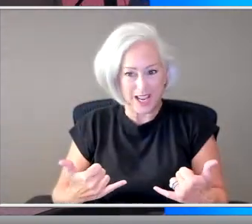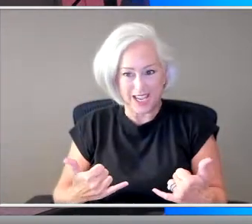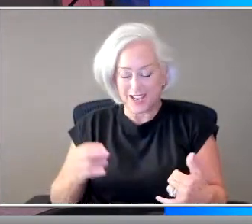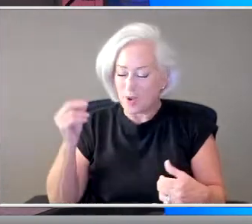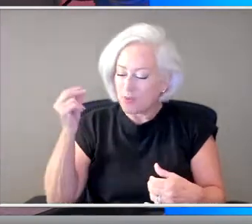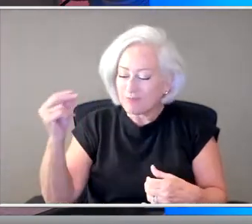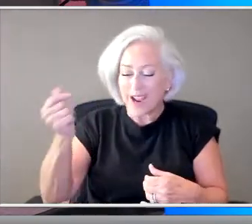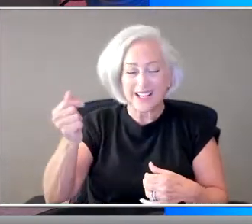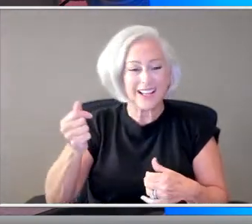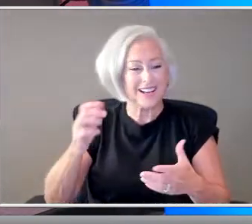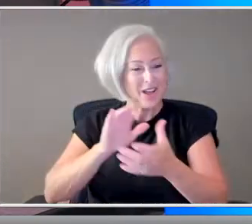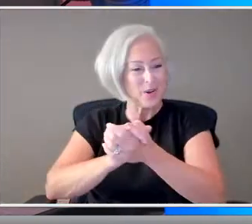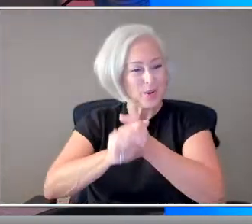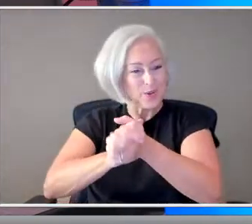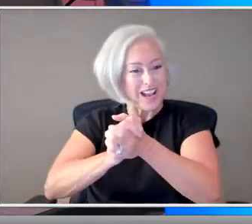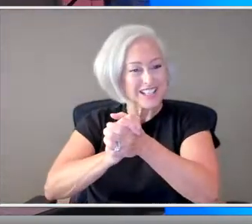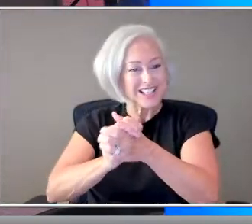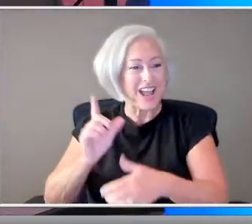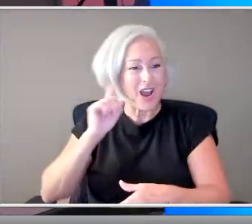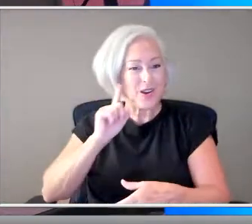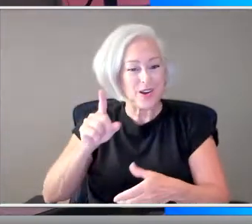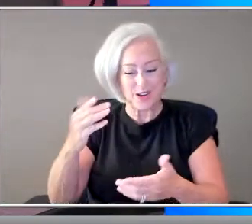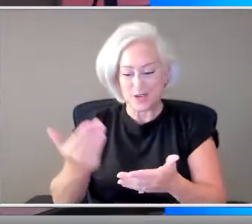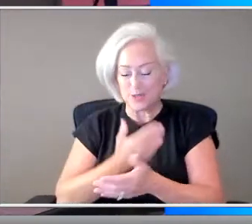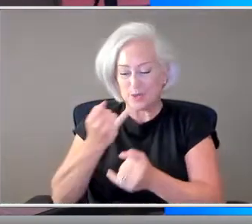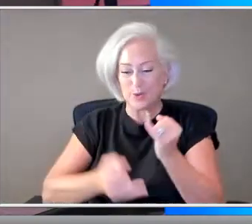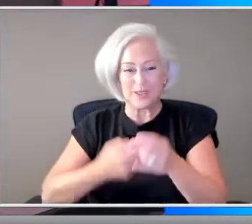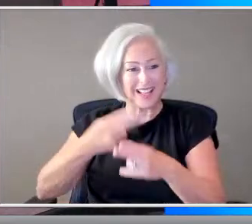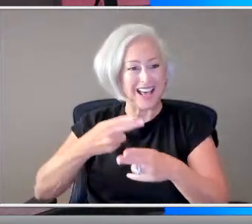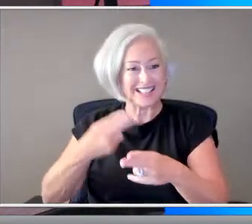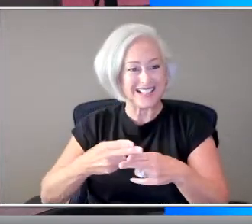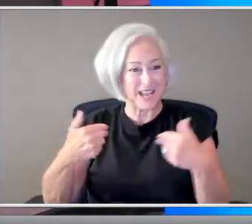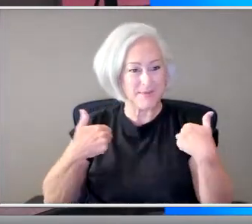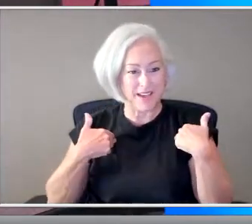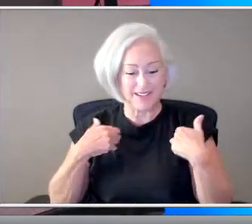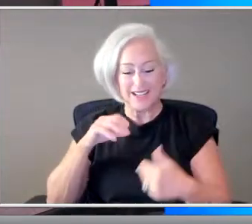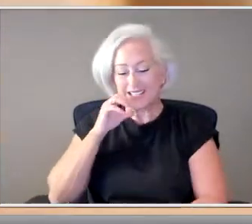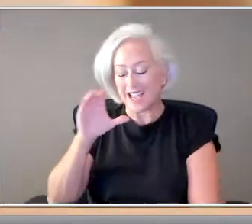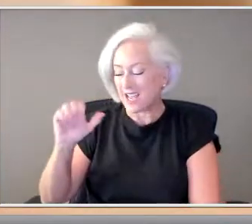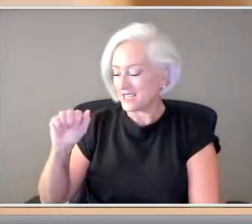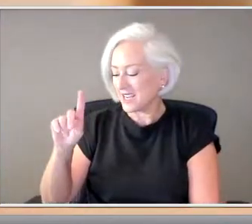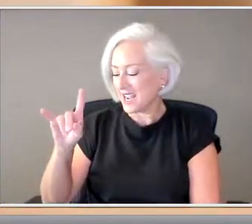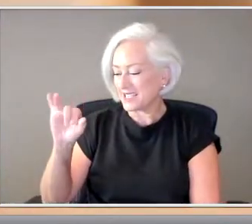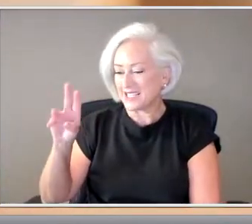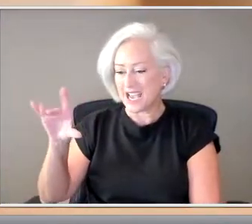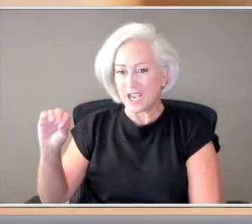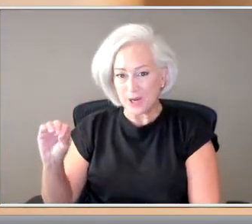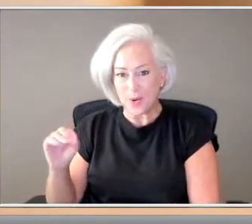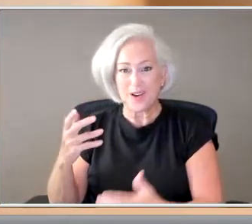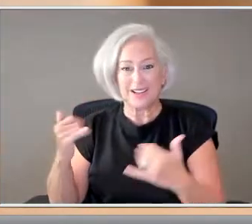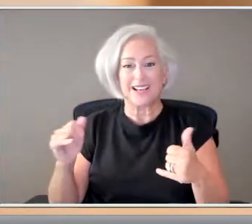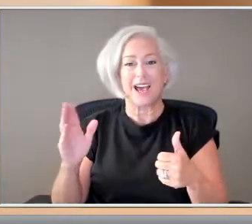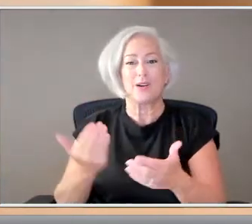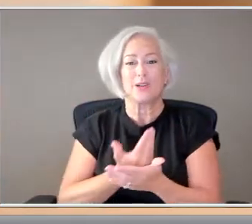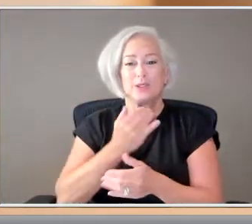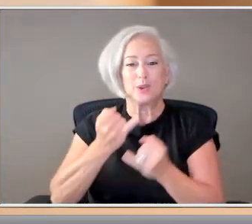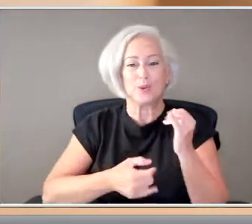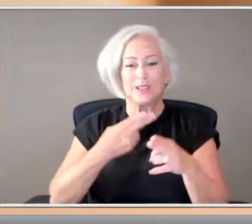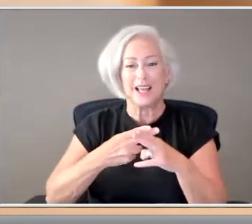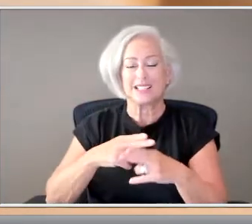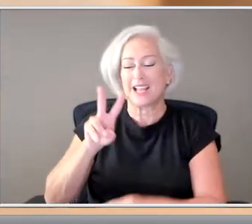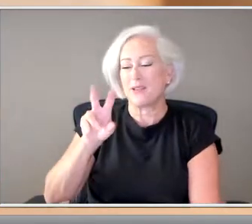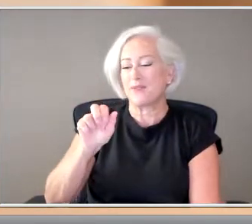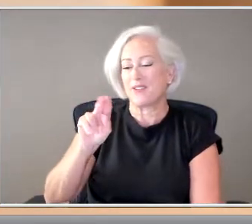are in order because you have a new last name. I do. You're no longer Candiano, you're Van Zandt. Van Zandt, yes. You are such a